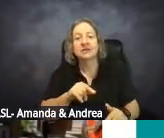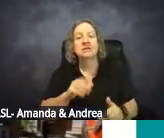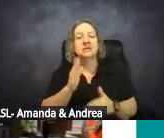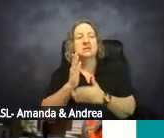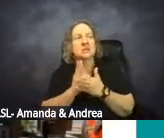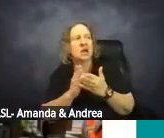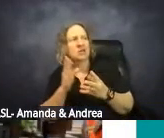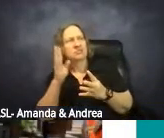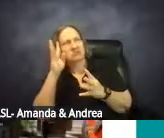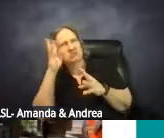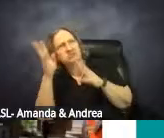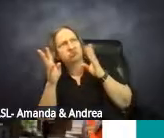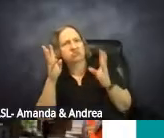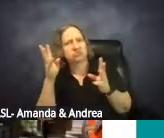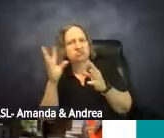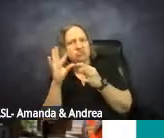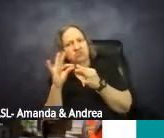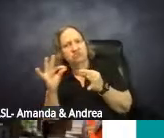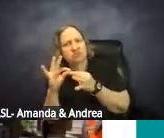the